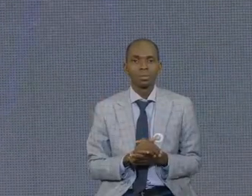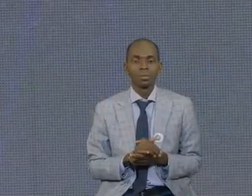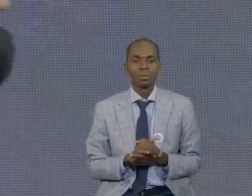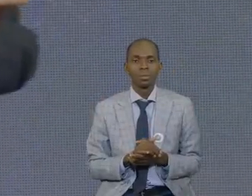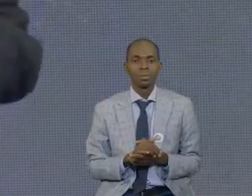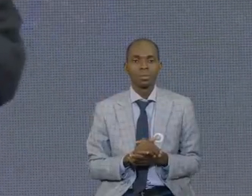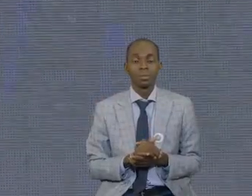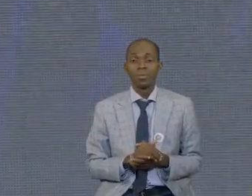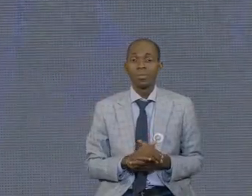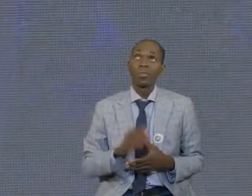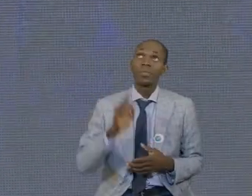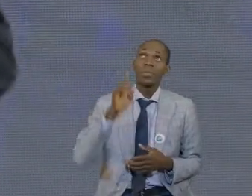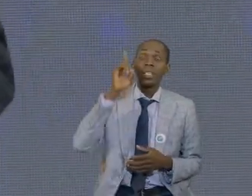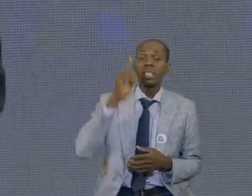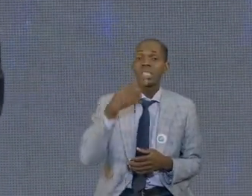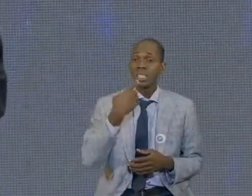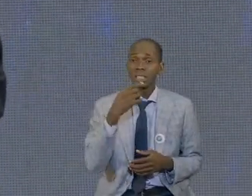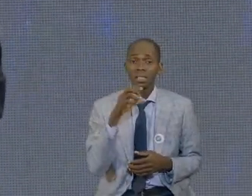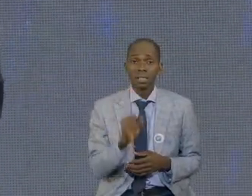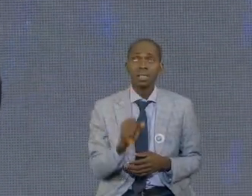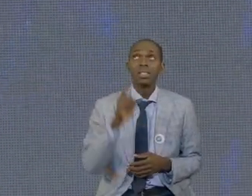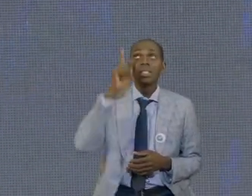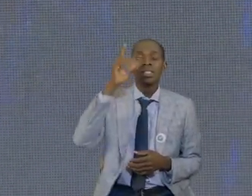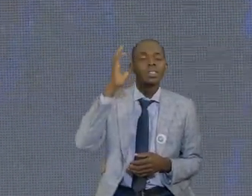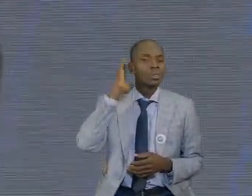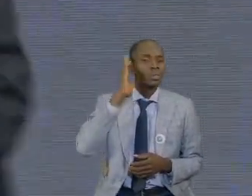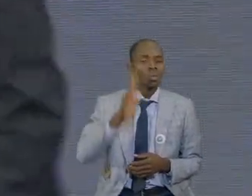It says, he will not fail thee.